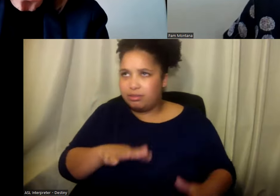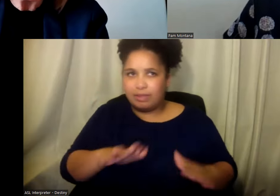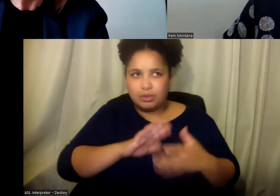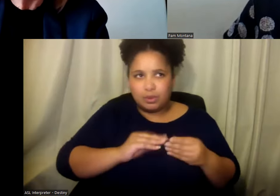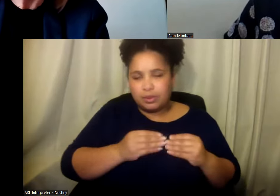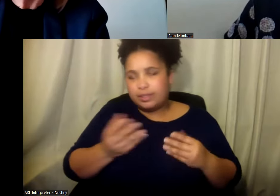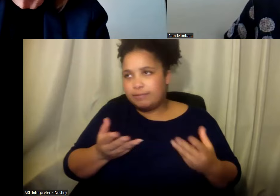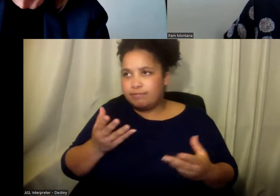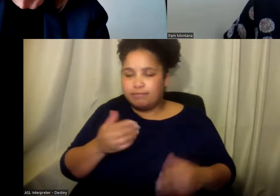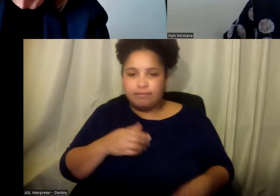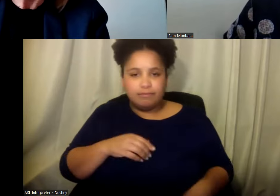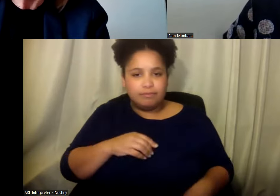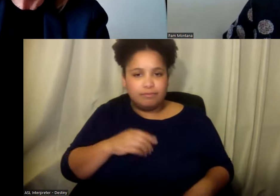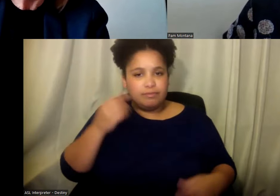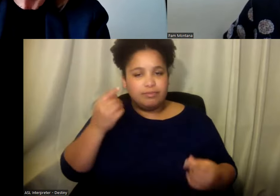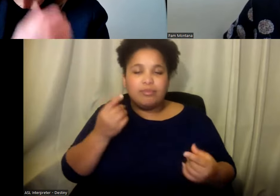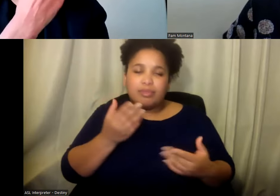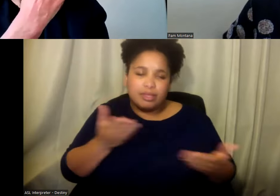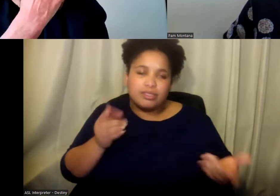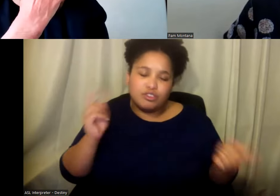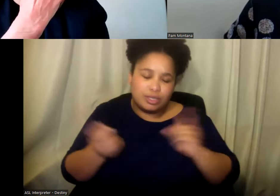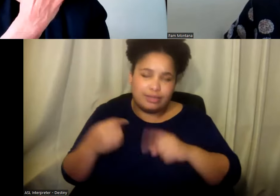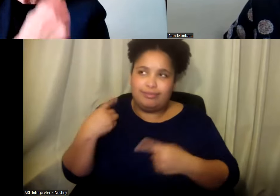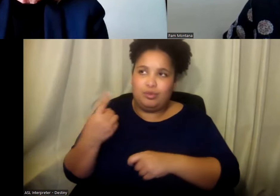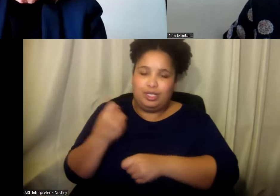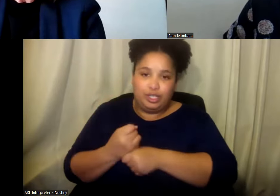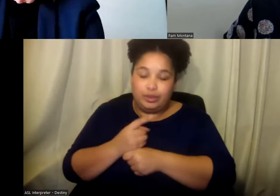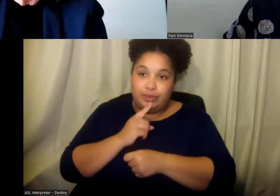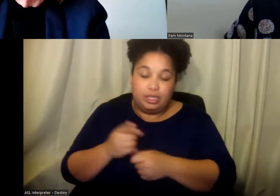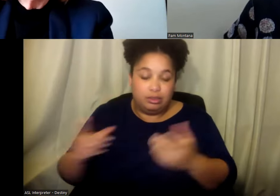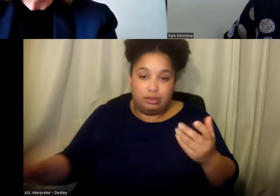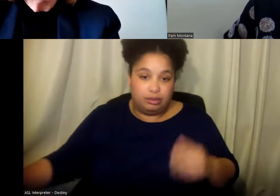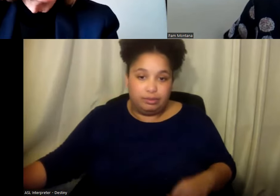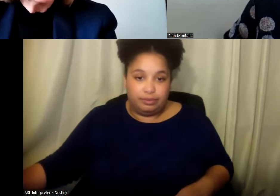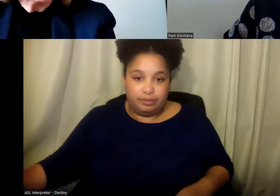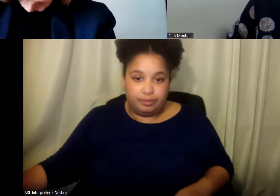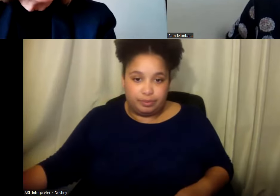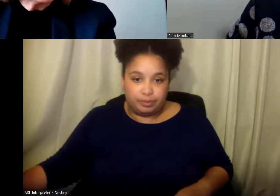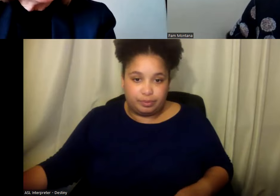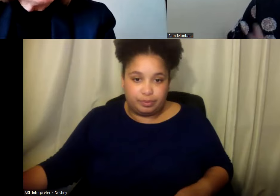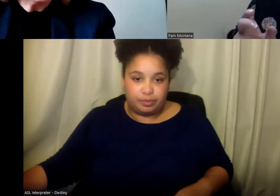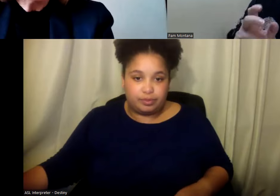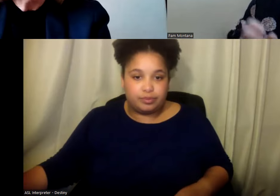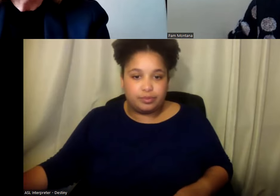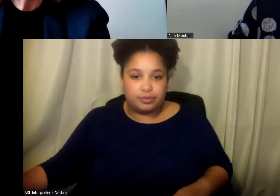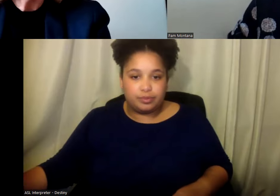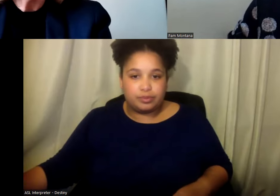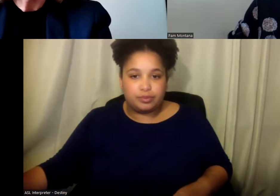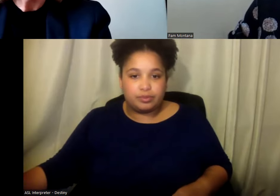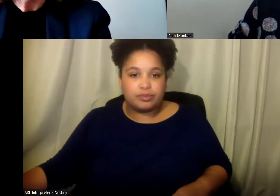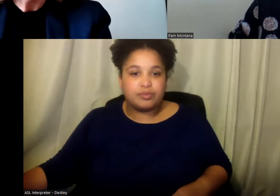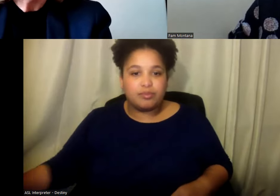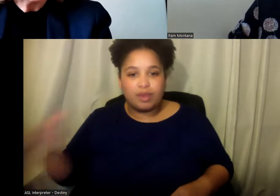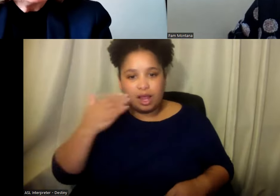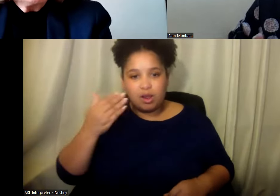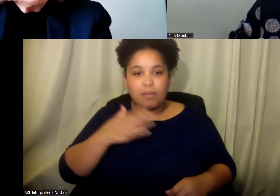story. And definitely things have changed in the last year, quite frankly. I mean, I know that I'm going downhill, but at the same